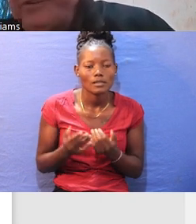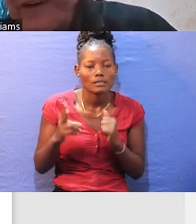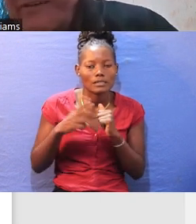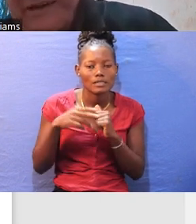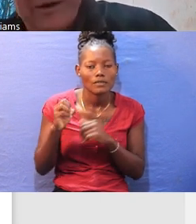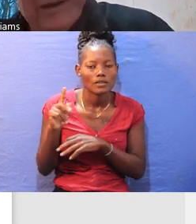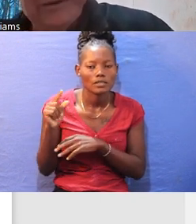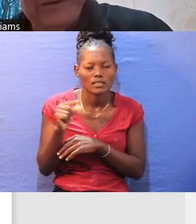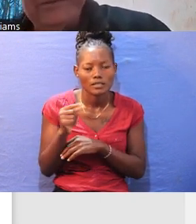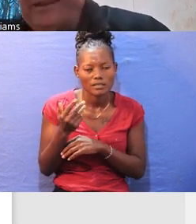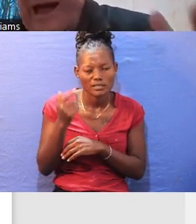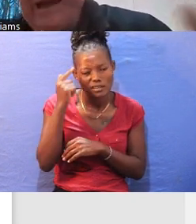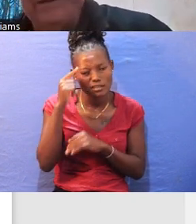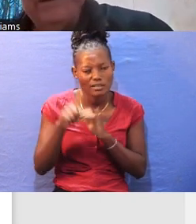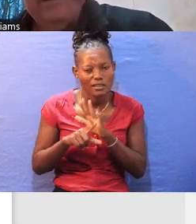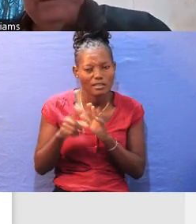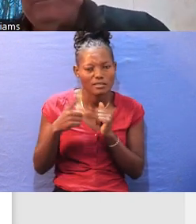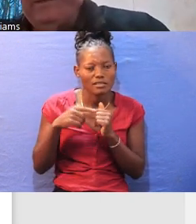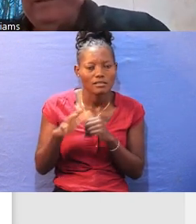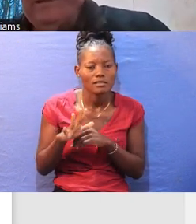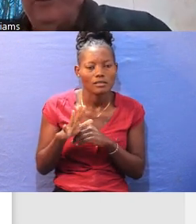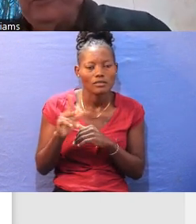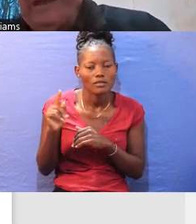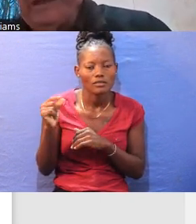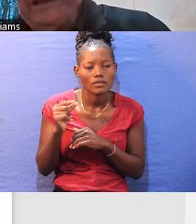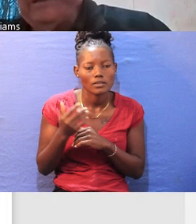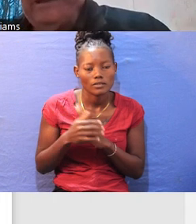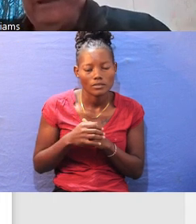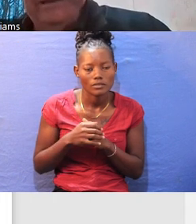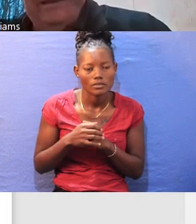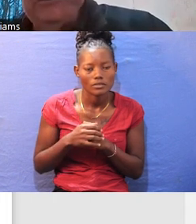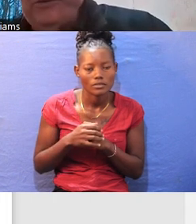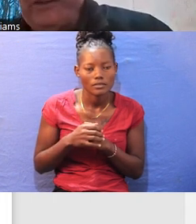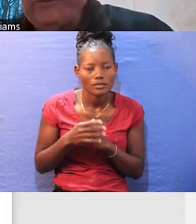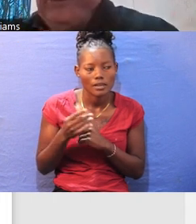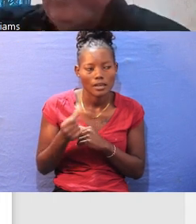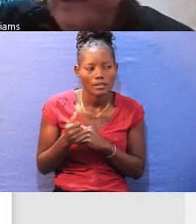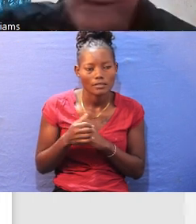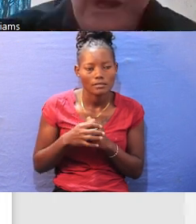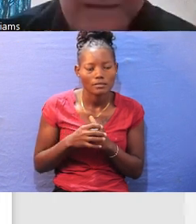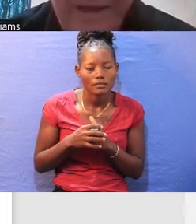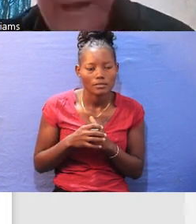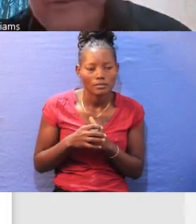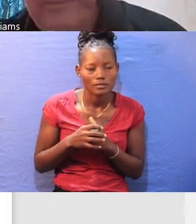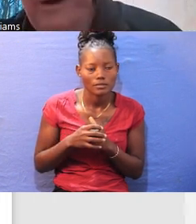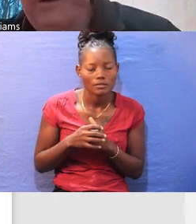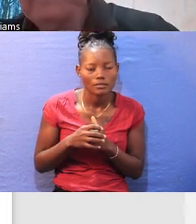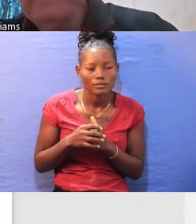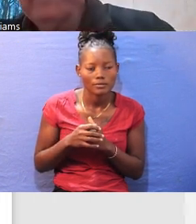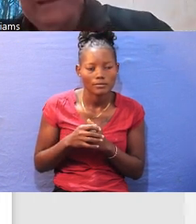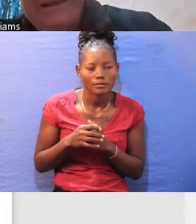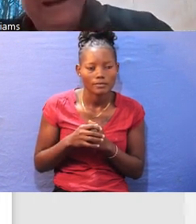probably 65 kilos. I don't know, he's light. But a little old skinny kid in junior high school, and he's slam dunking that